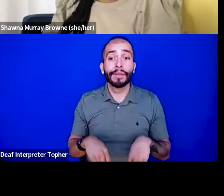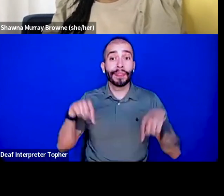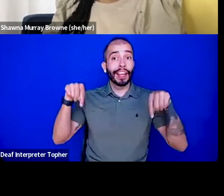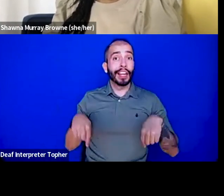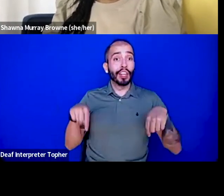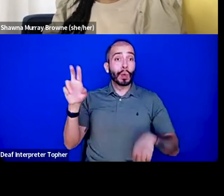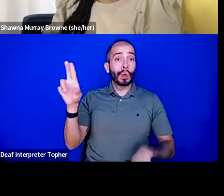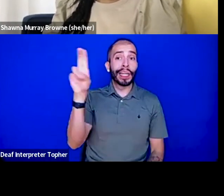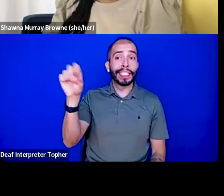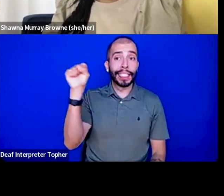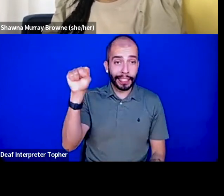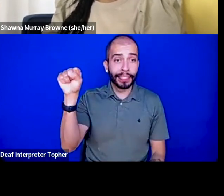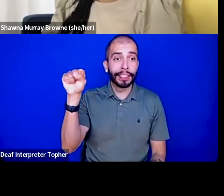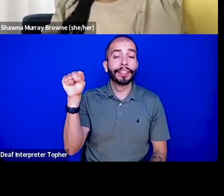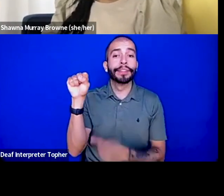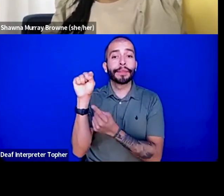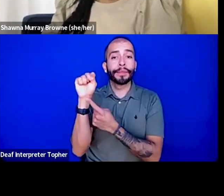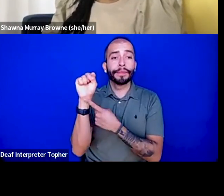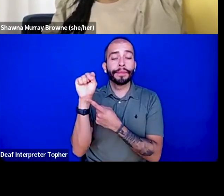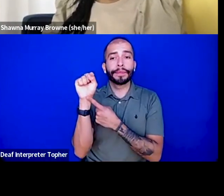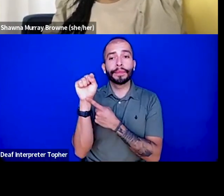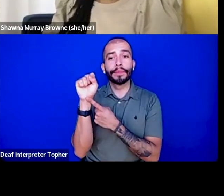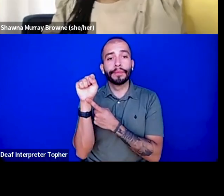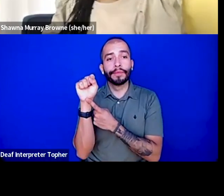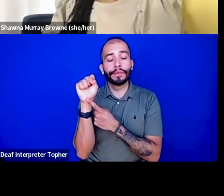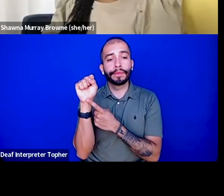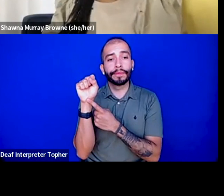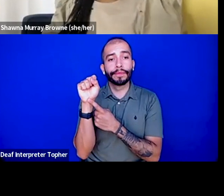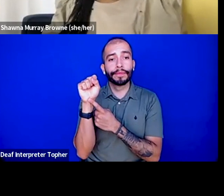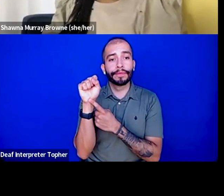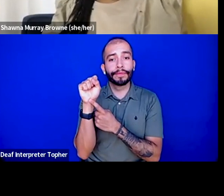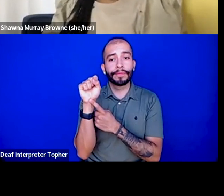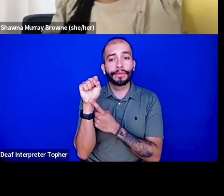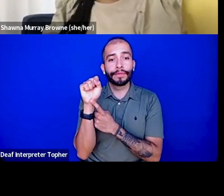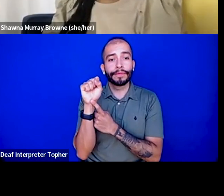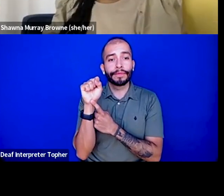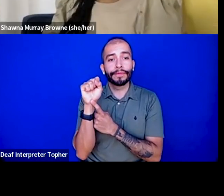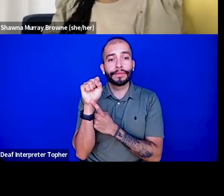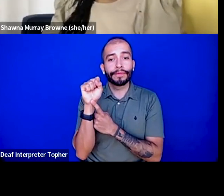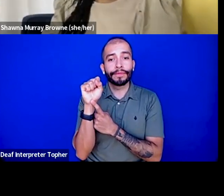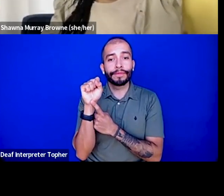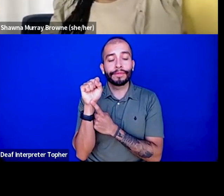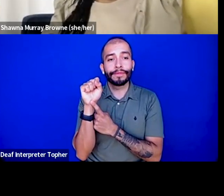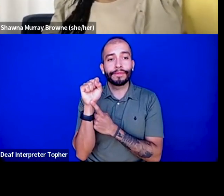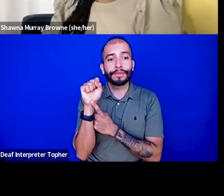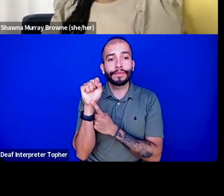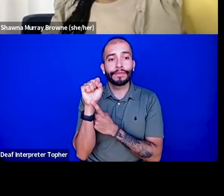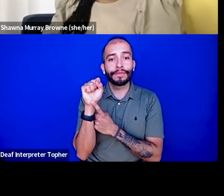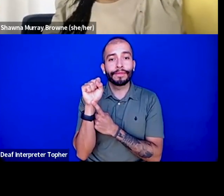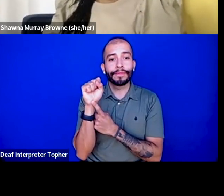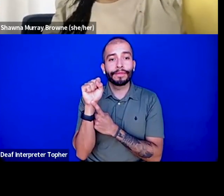quotes, and it's not capitalized, people have come to understand most everything through a lens of